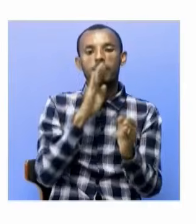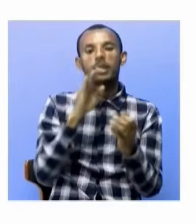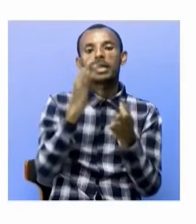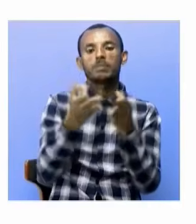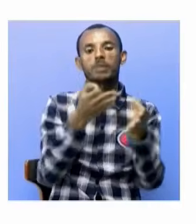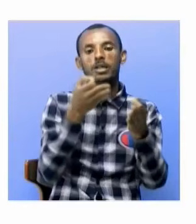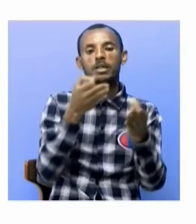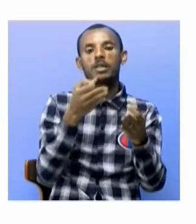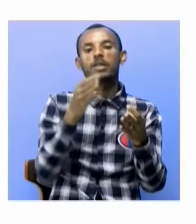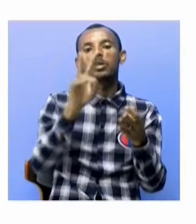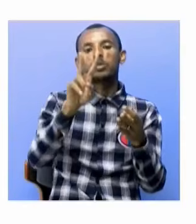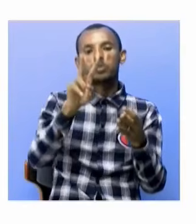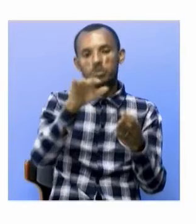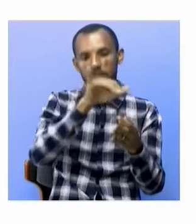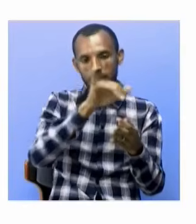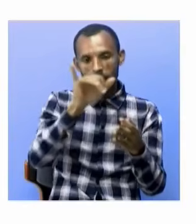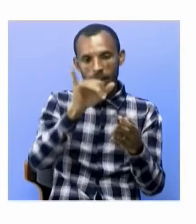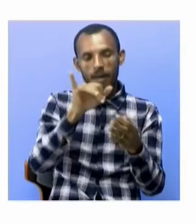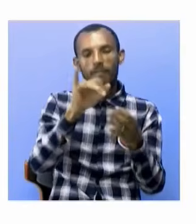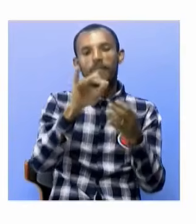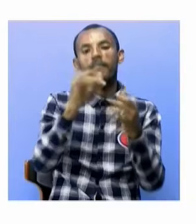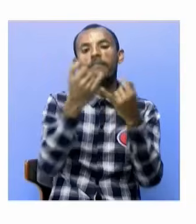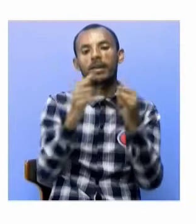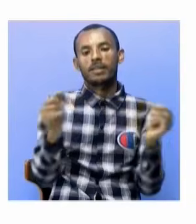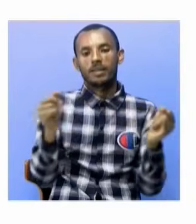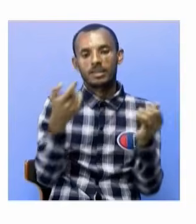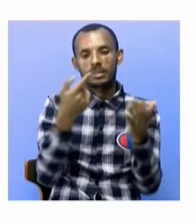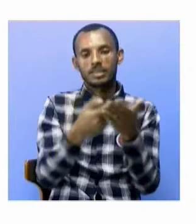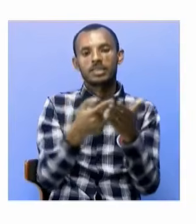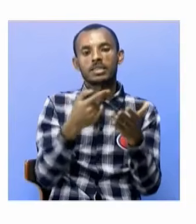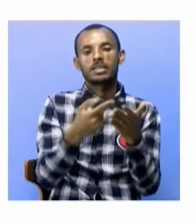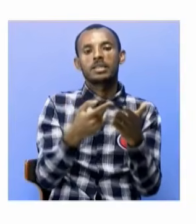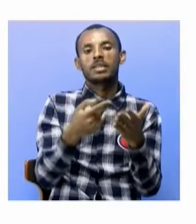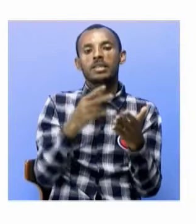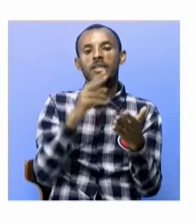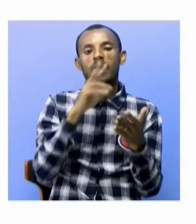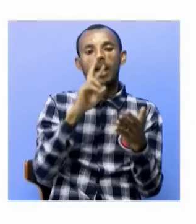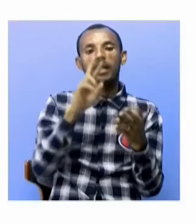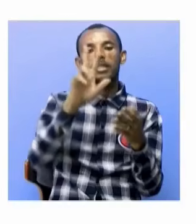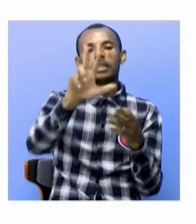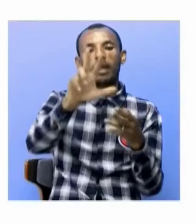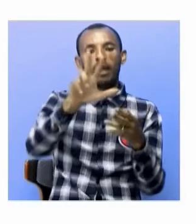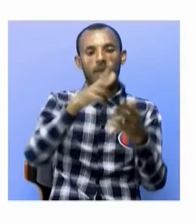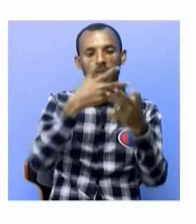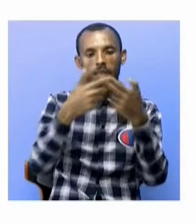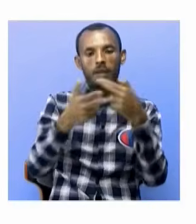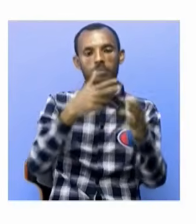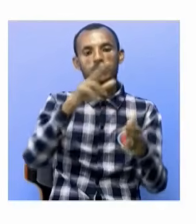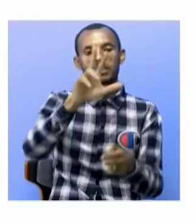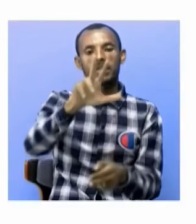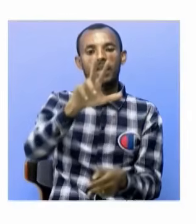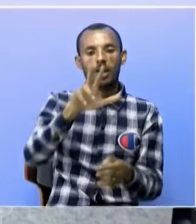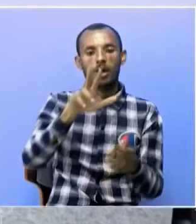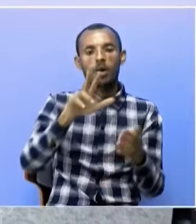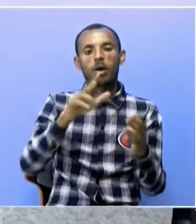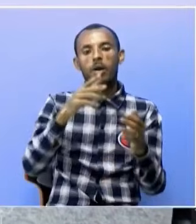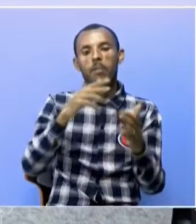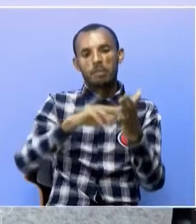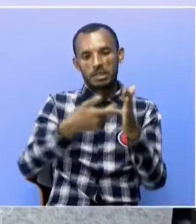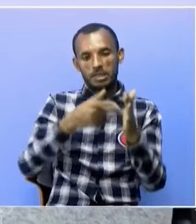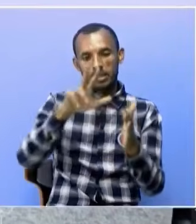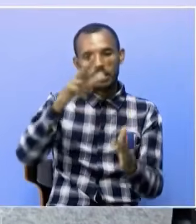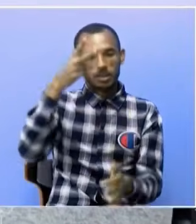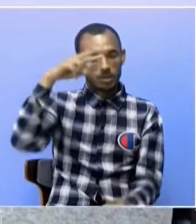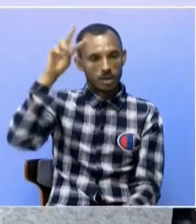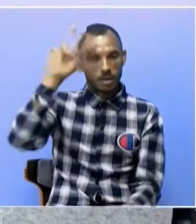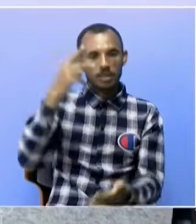product of 2 identical factors. Those factors are 3 times 3, which is 3 square. Okay, so